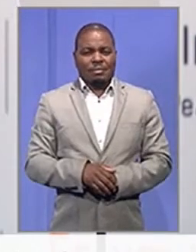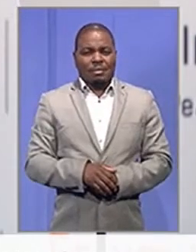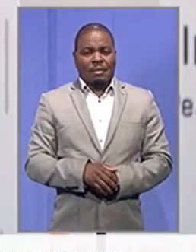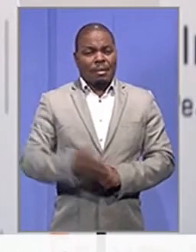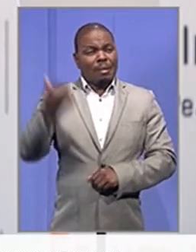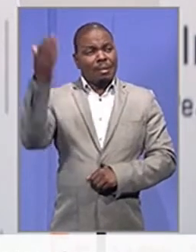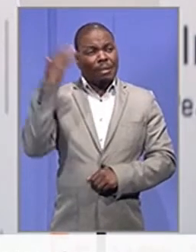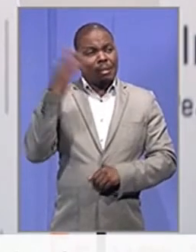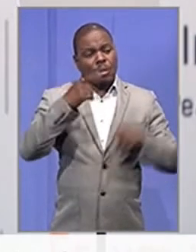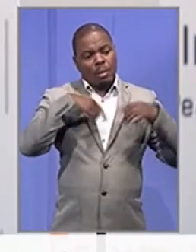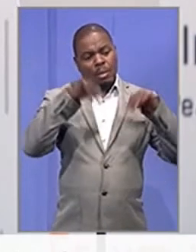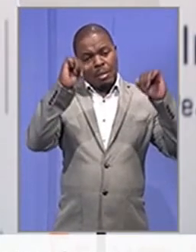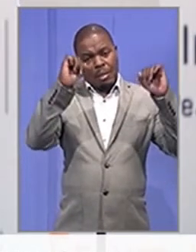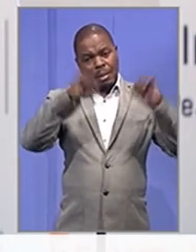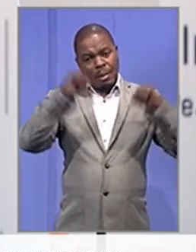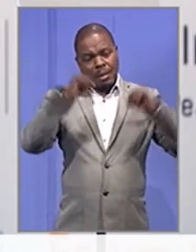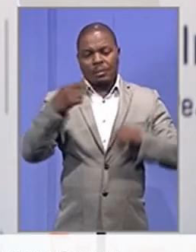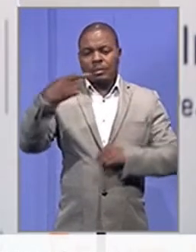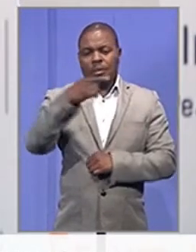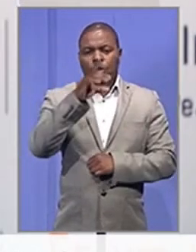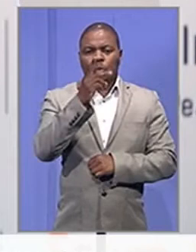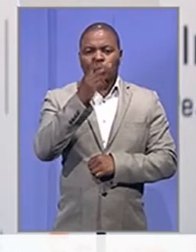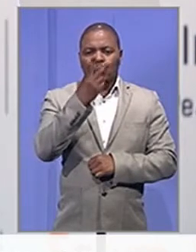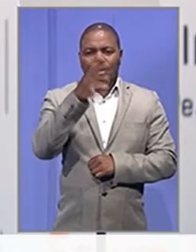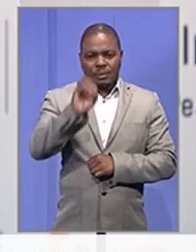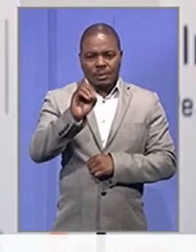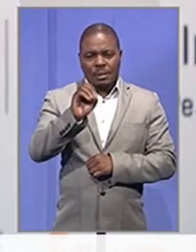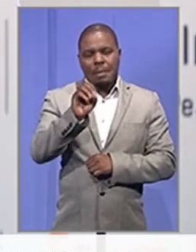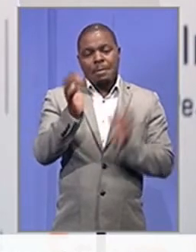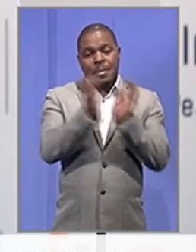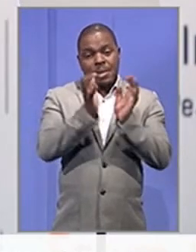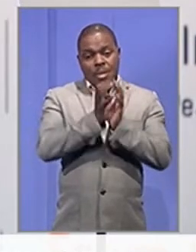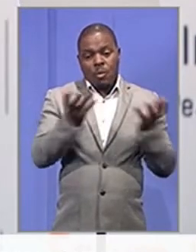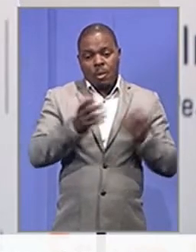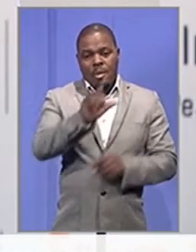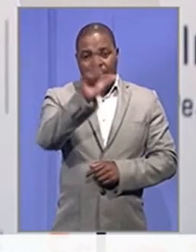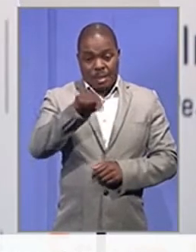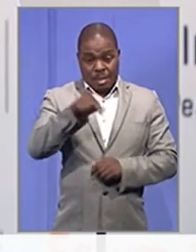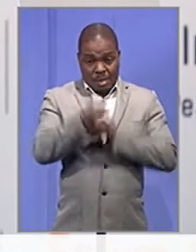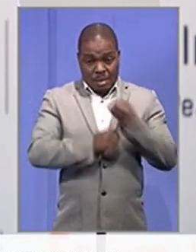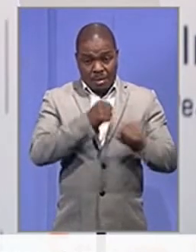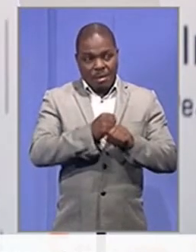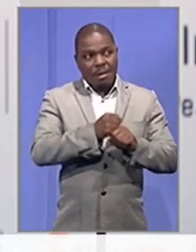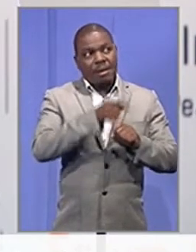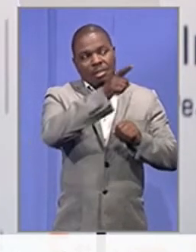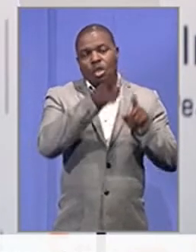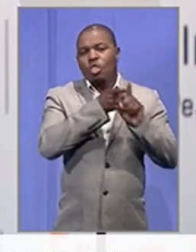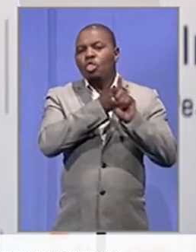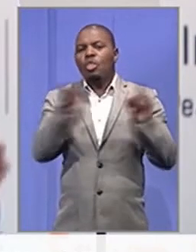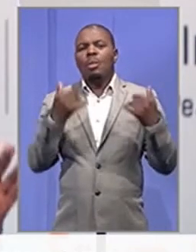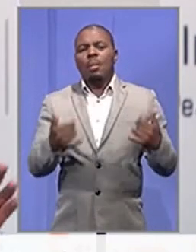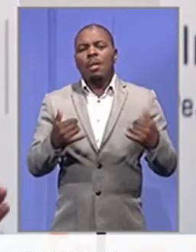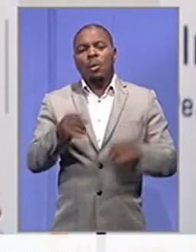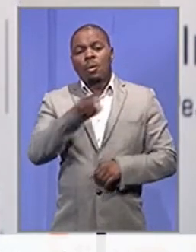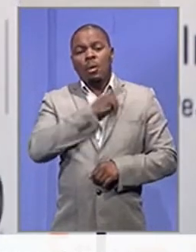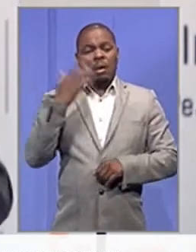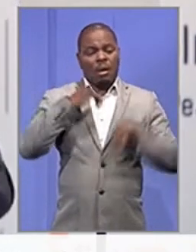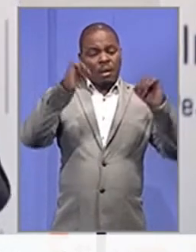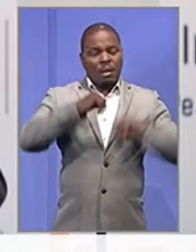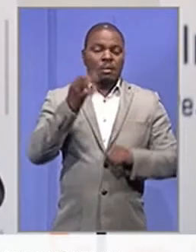was agreed at the G20 meeting in Italy earlier this year, where it was said that we must open up